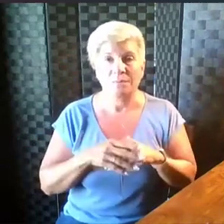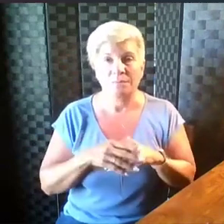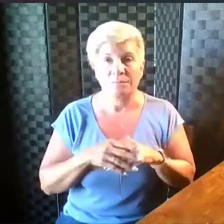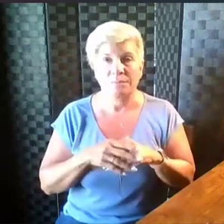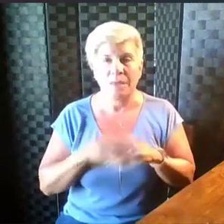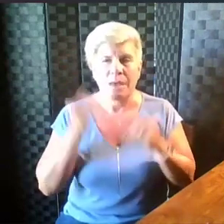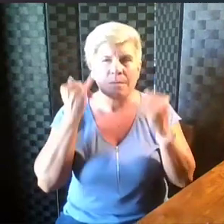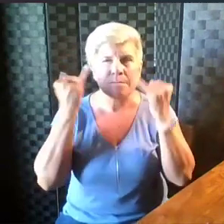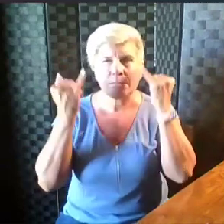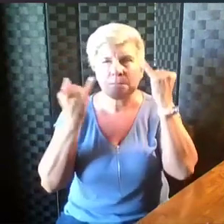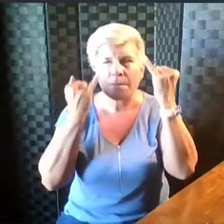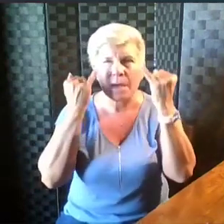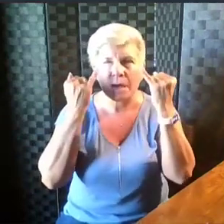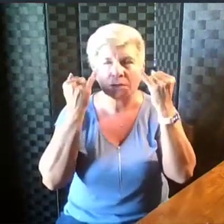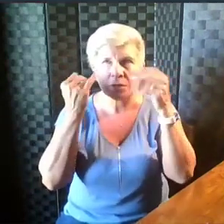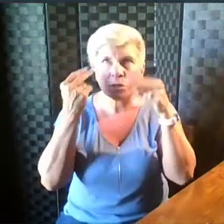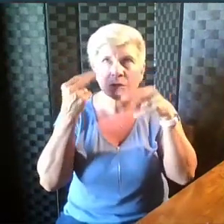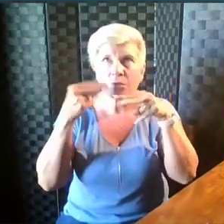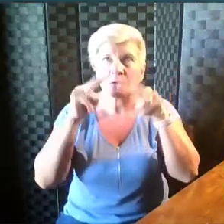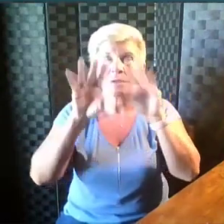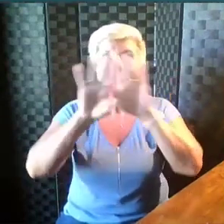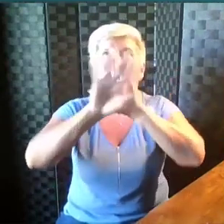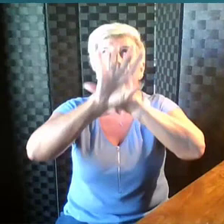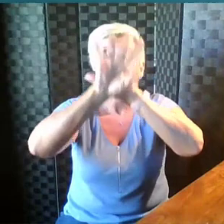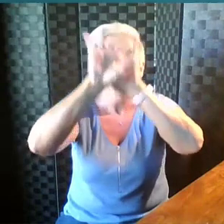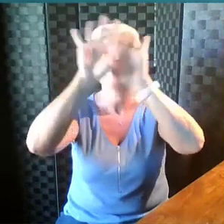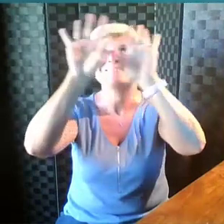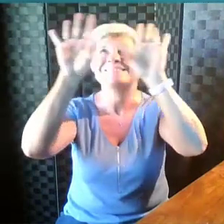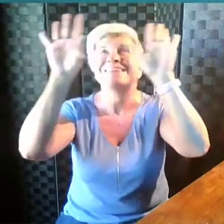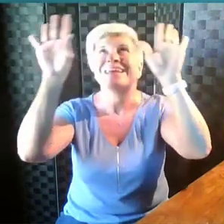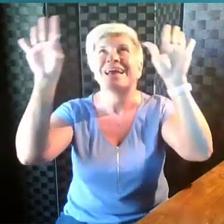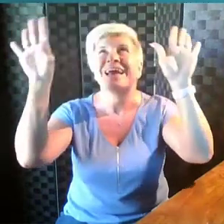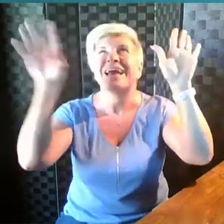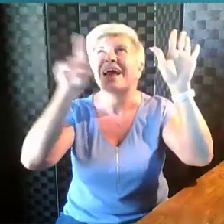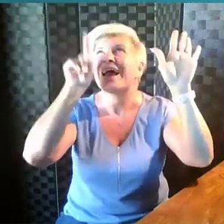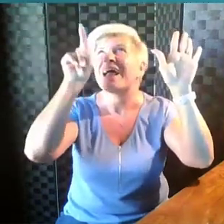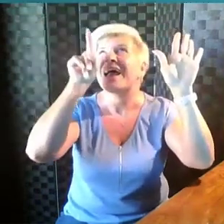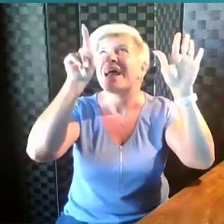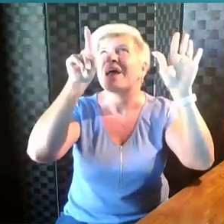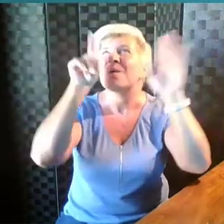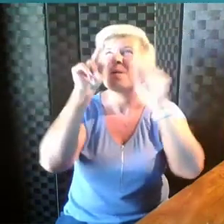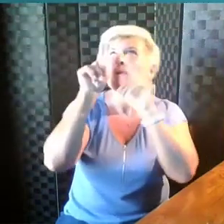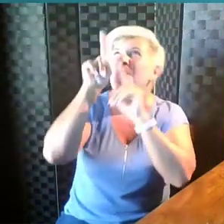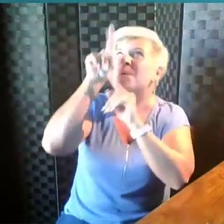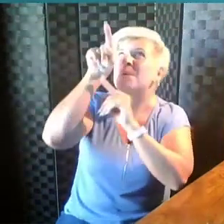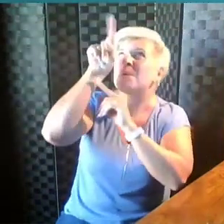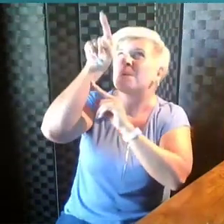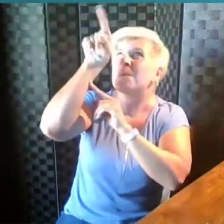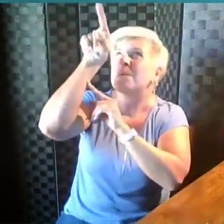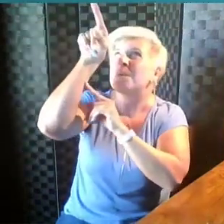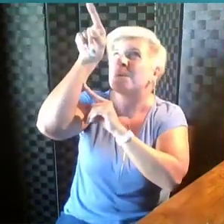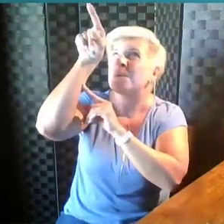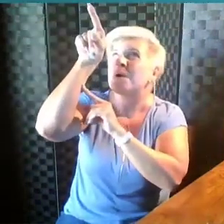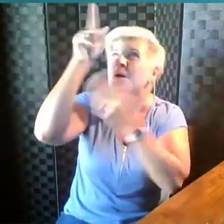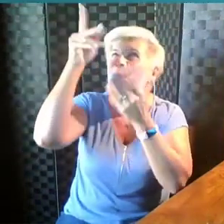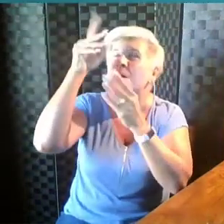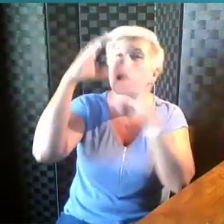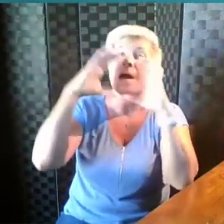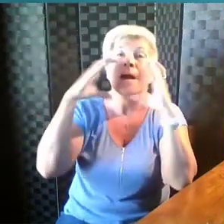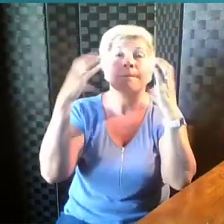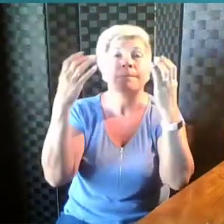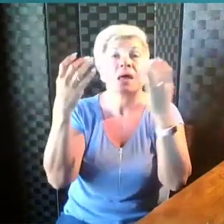Now imagine that you can look up and see the sky. And up in the sky, way up in the sky, is a